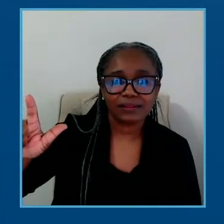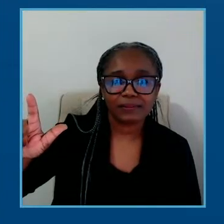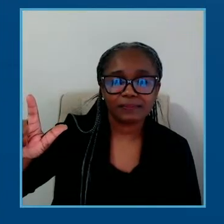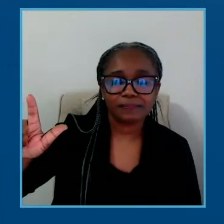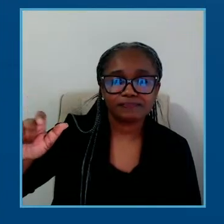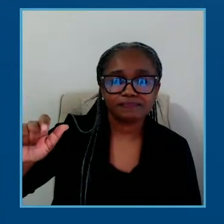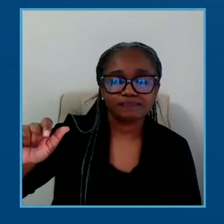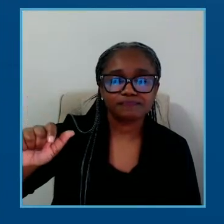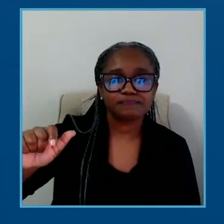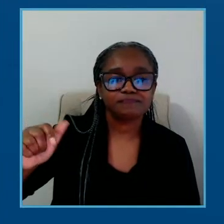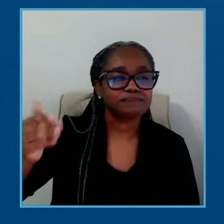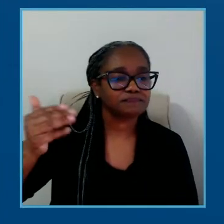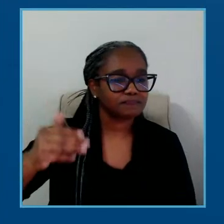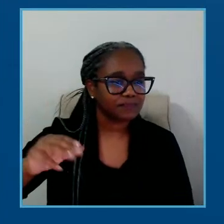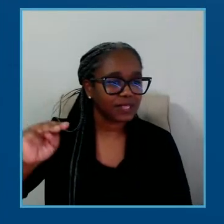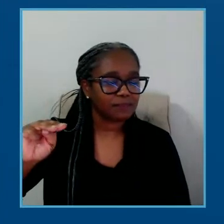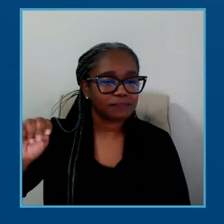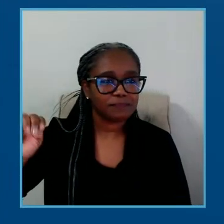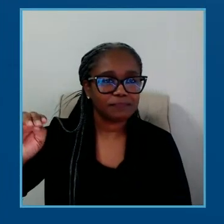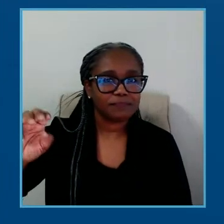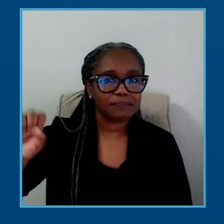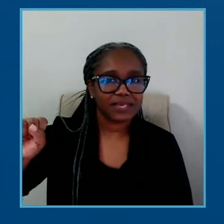Ms. McBride.